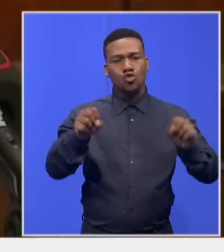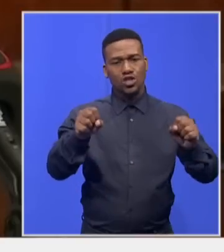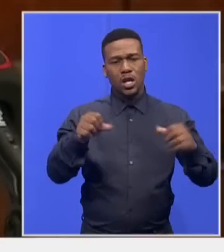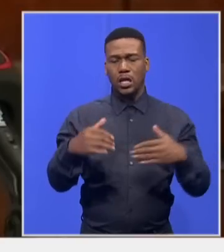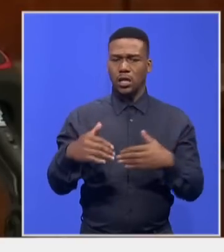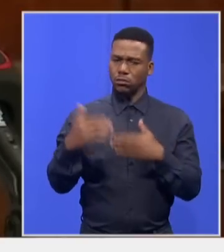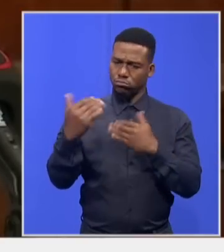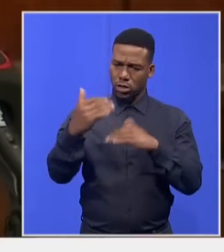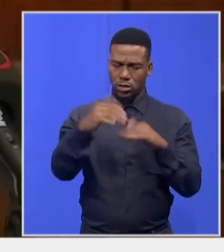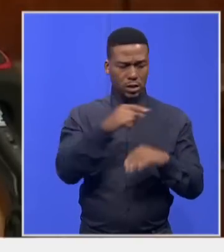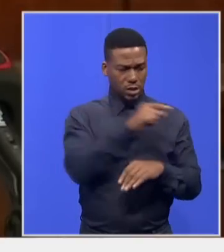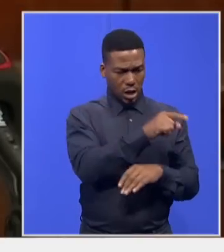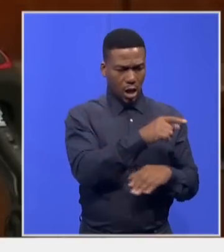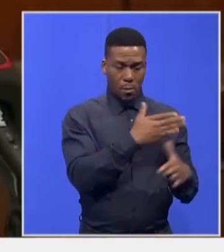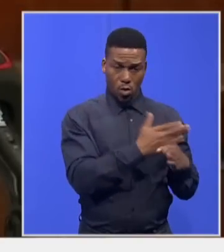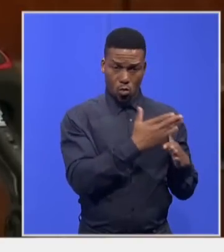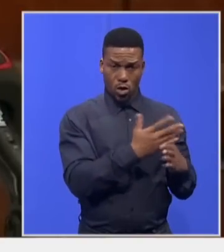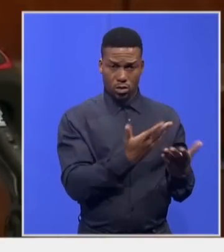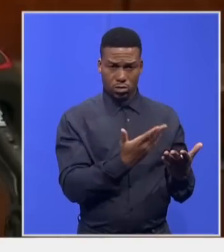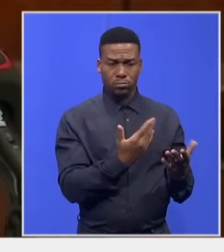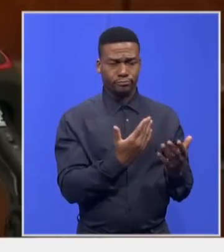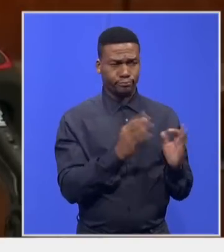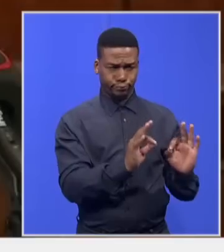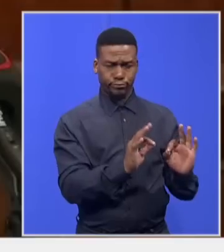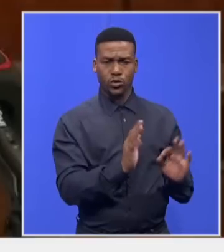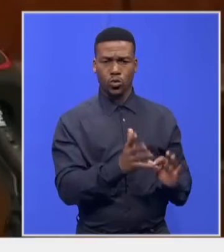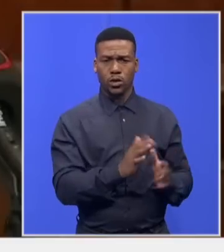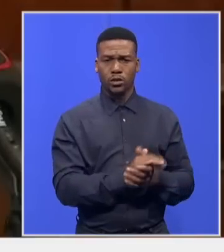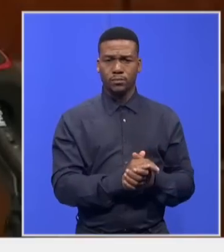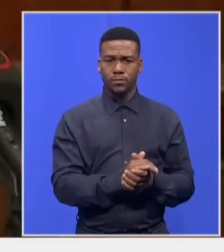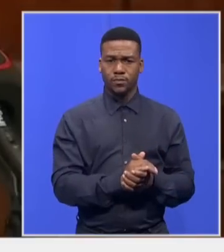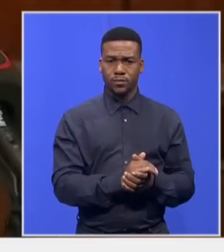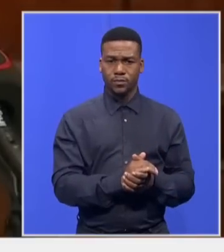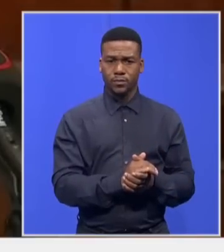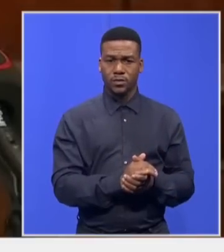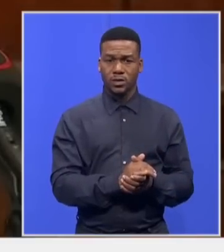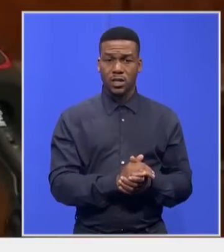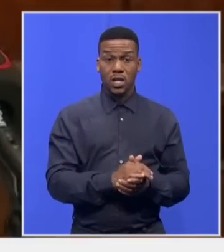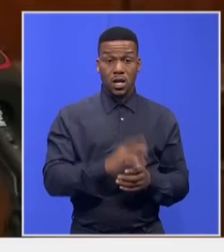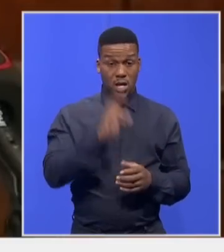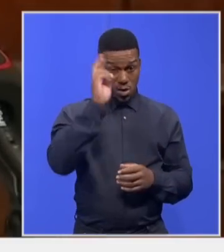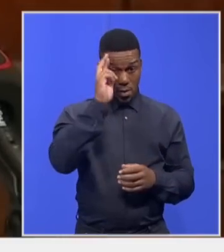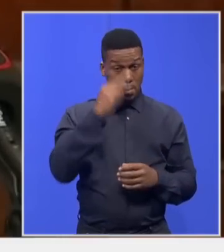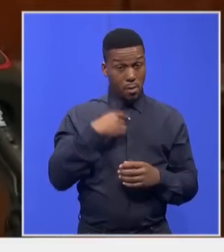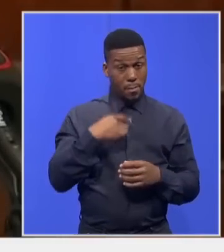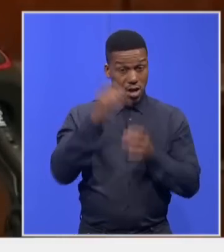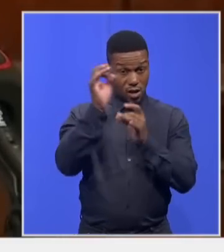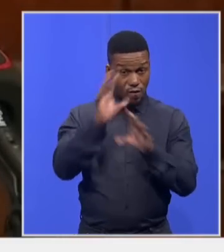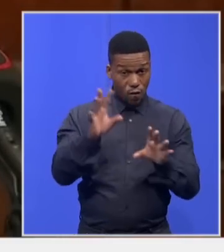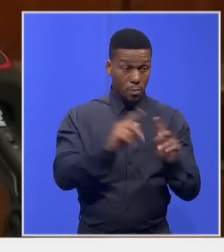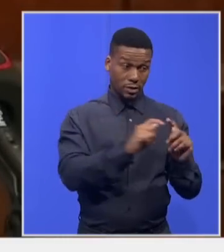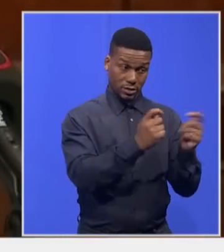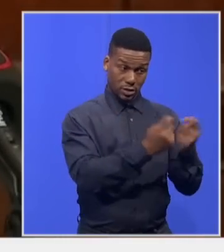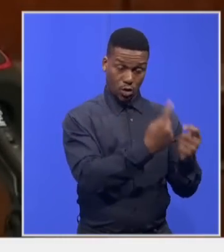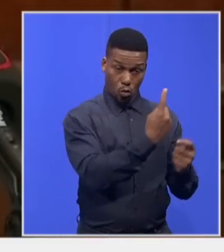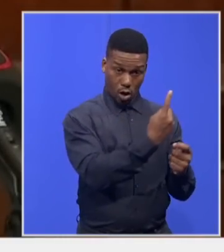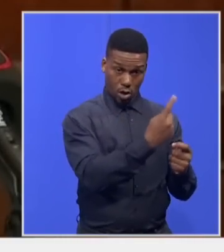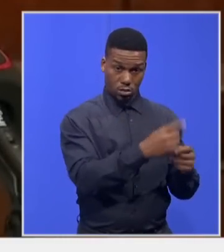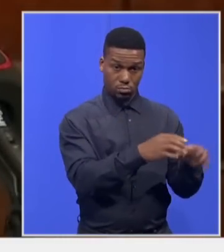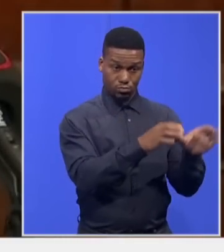two stations fail. So let me go into Medupi now. Remember, I made Tier 1, I said they give you approximately